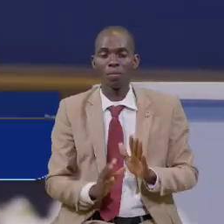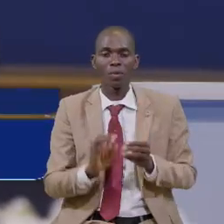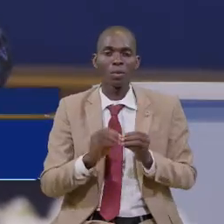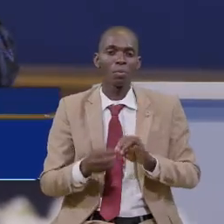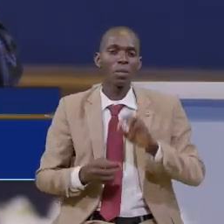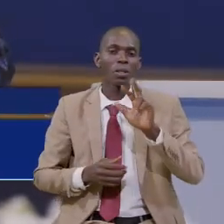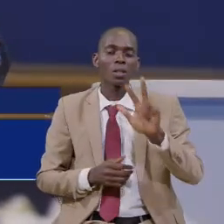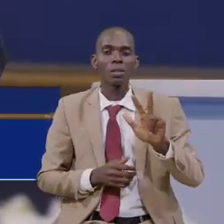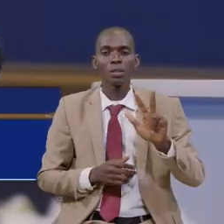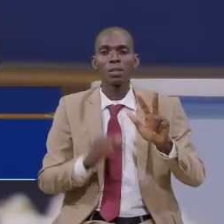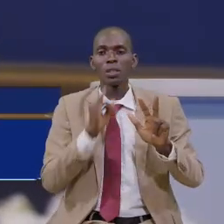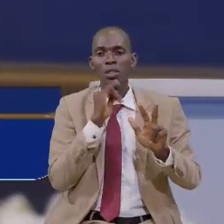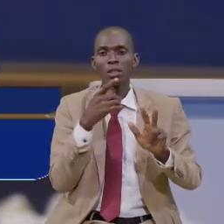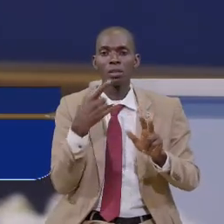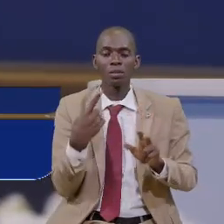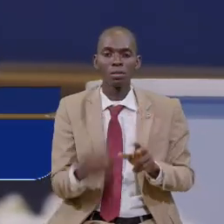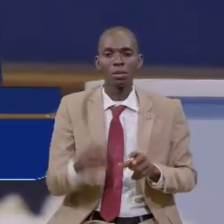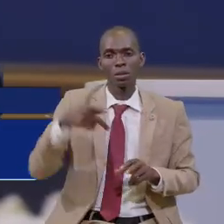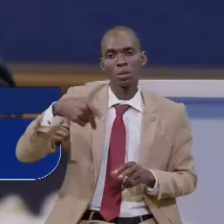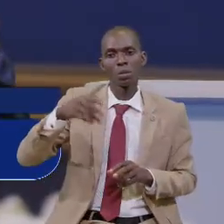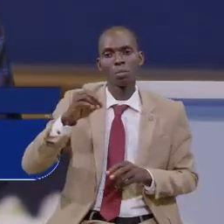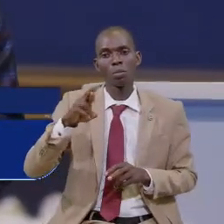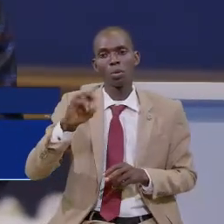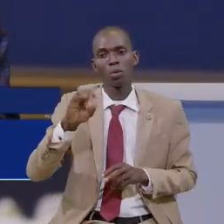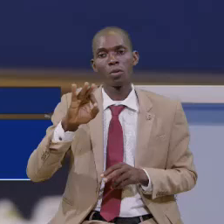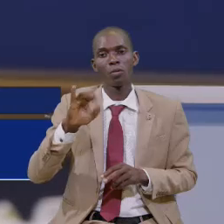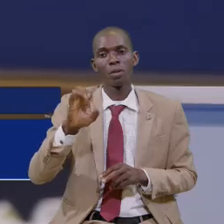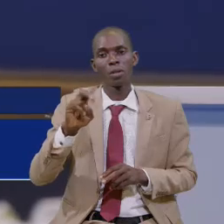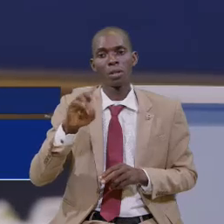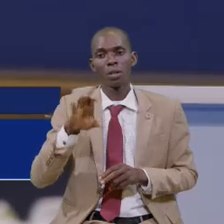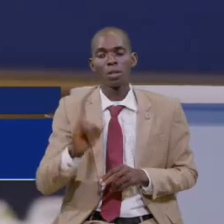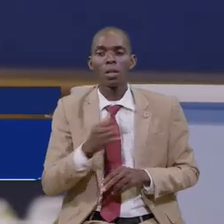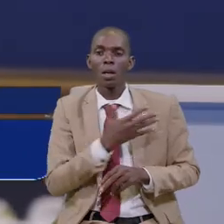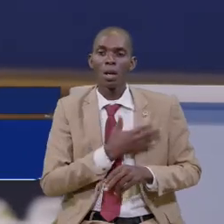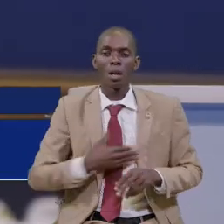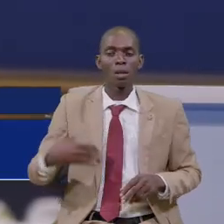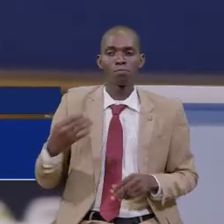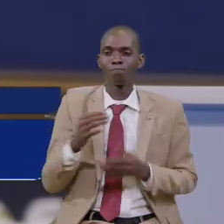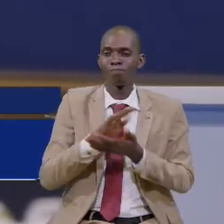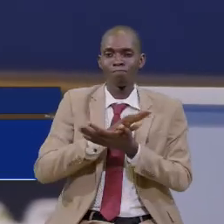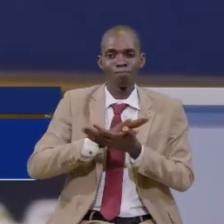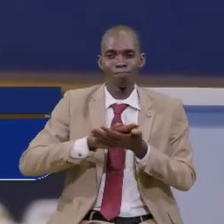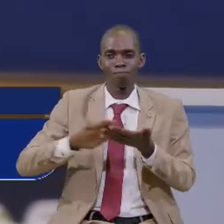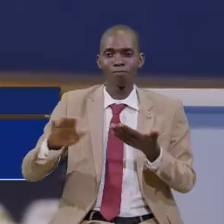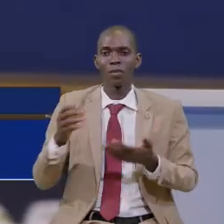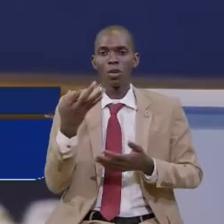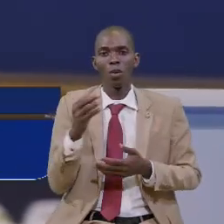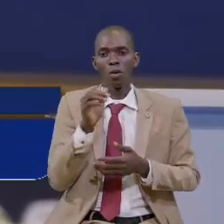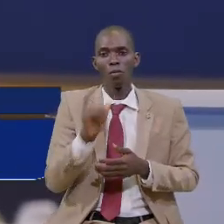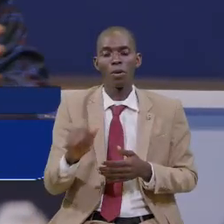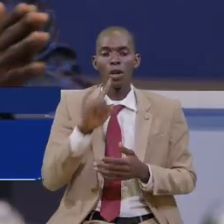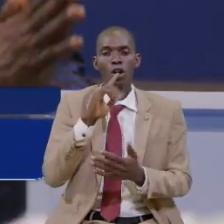is the proficiency and visibility of a proof